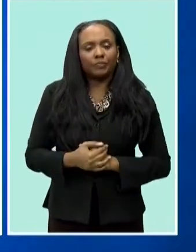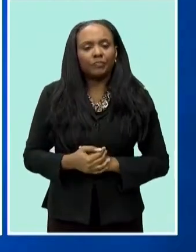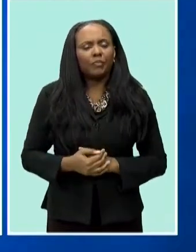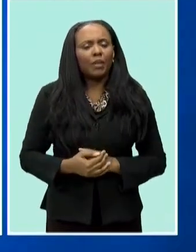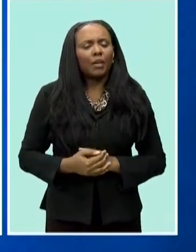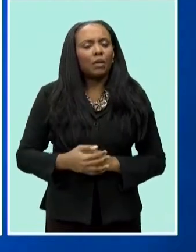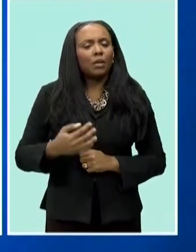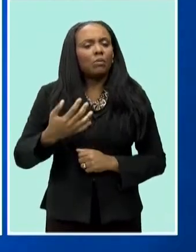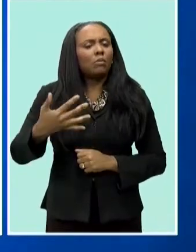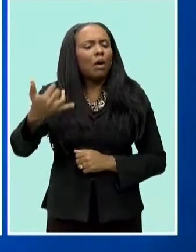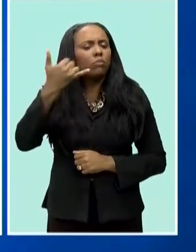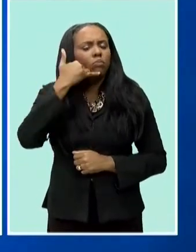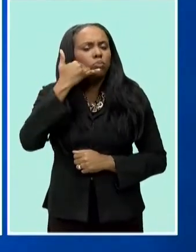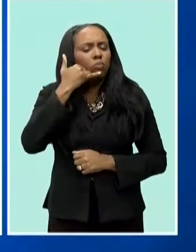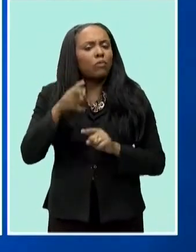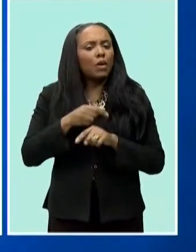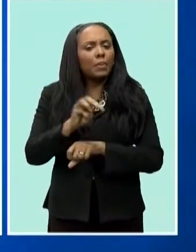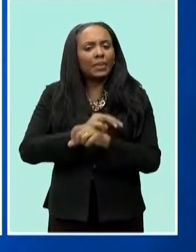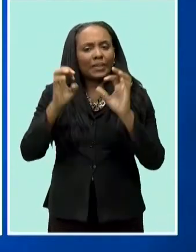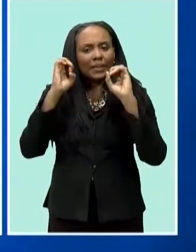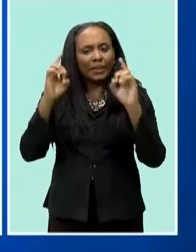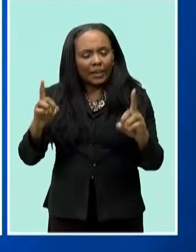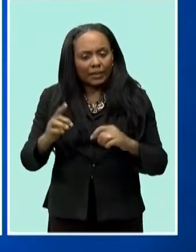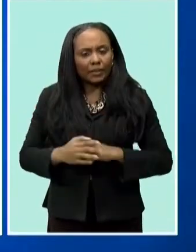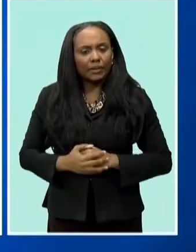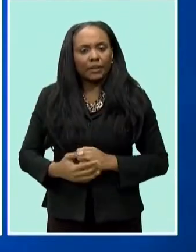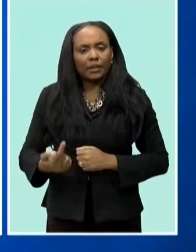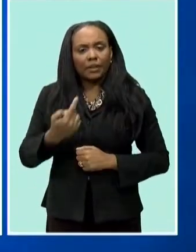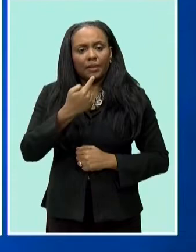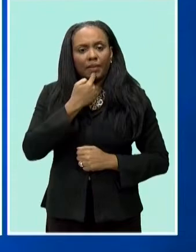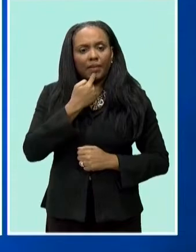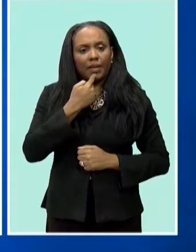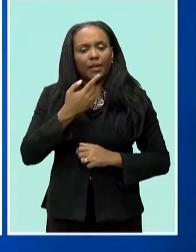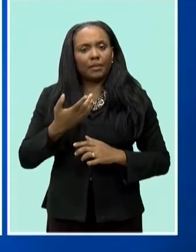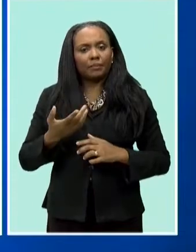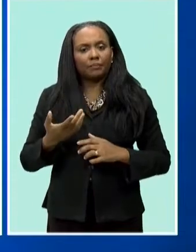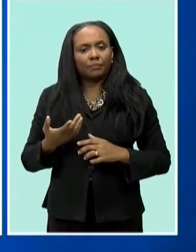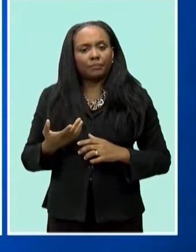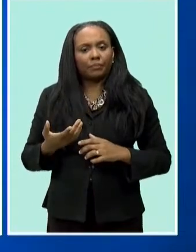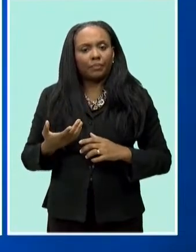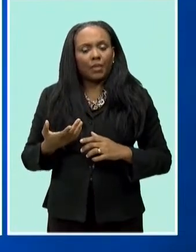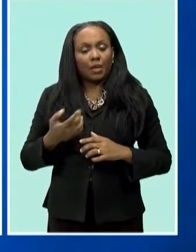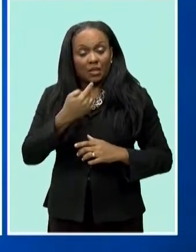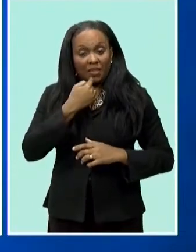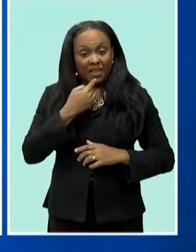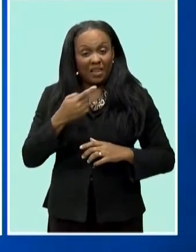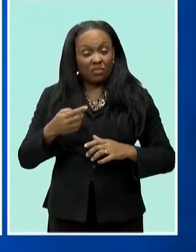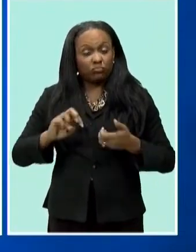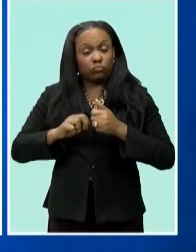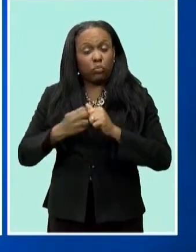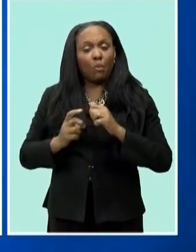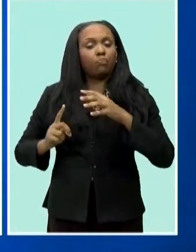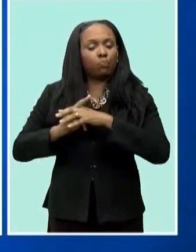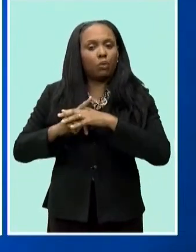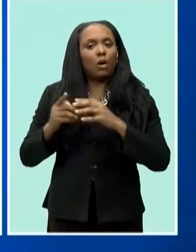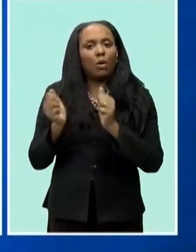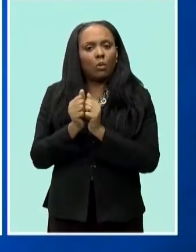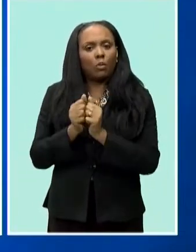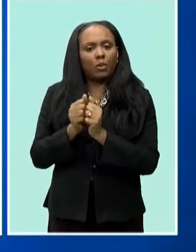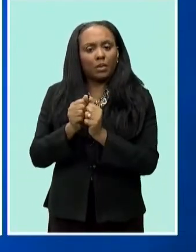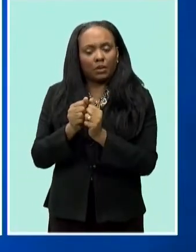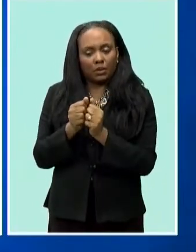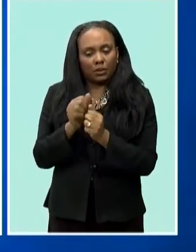say, there's an edict. There's an edict that this must be. A request will be